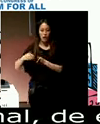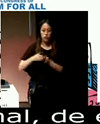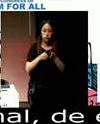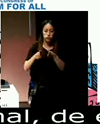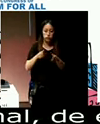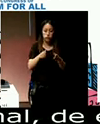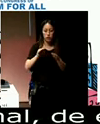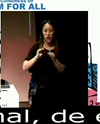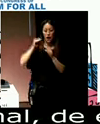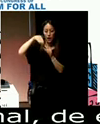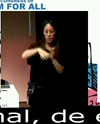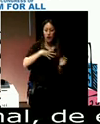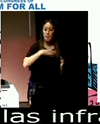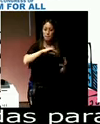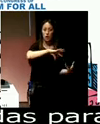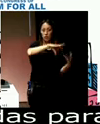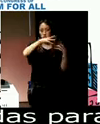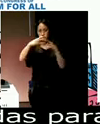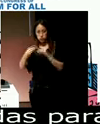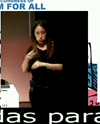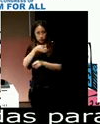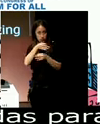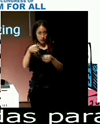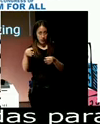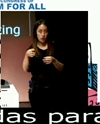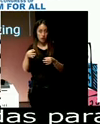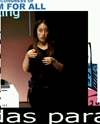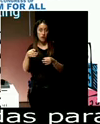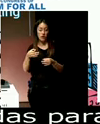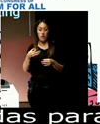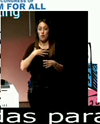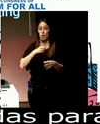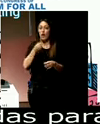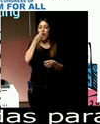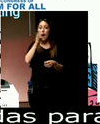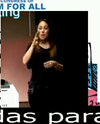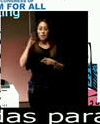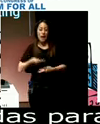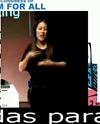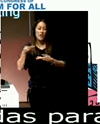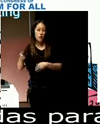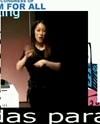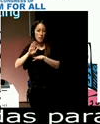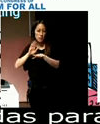seats, ramps, that